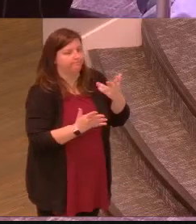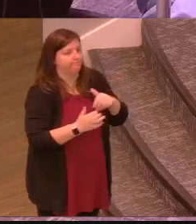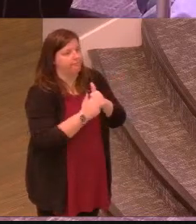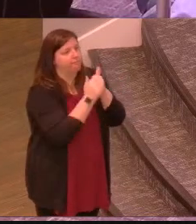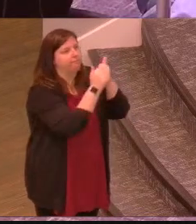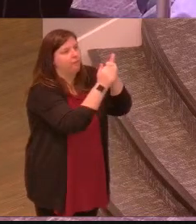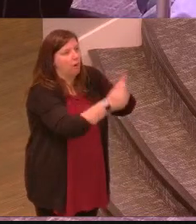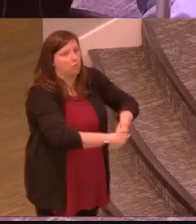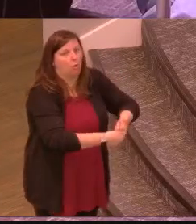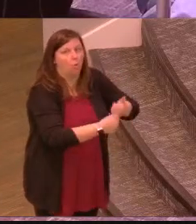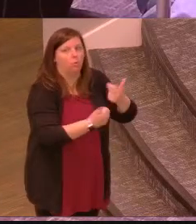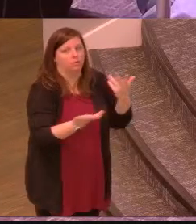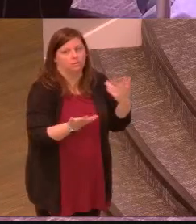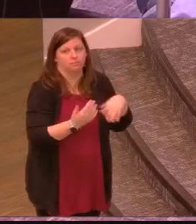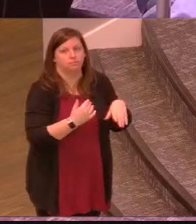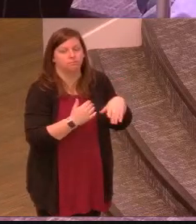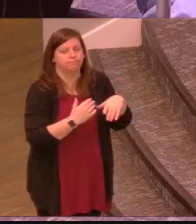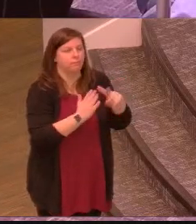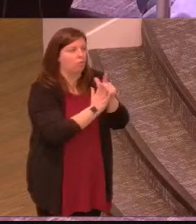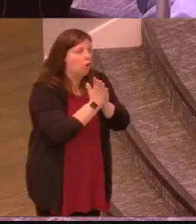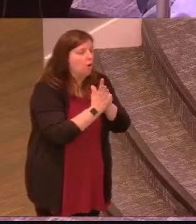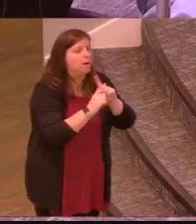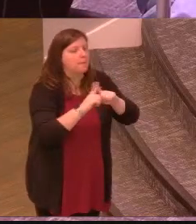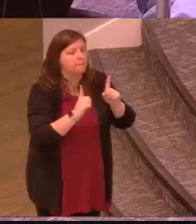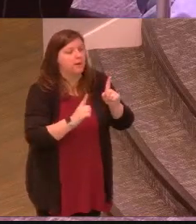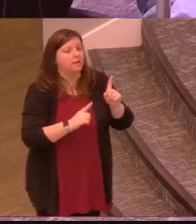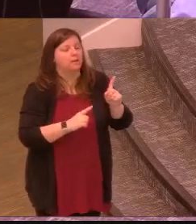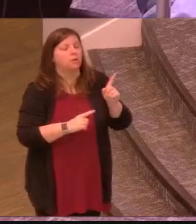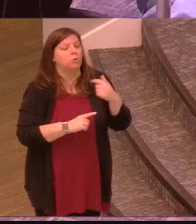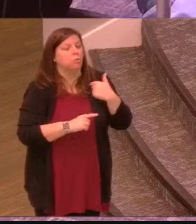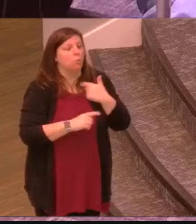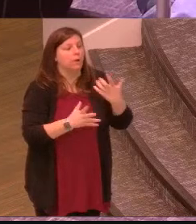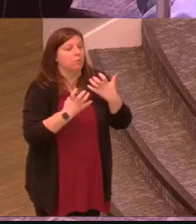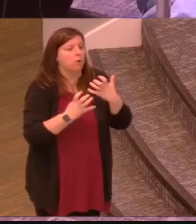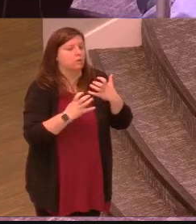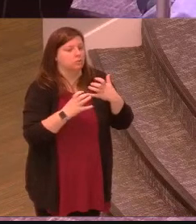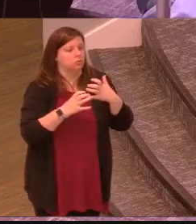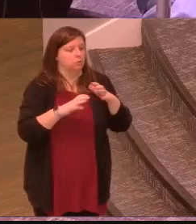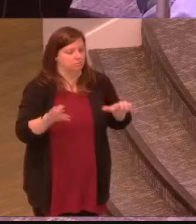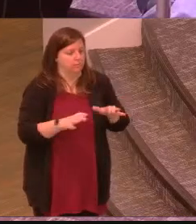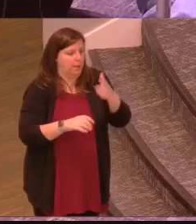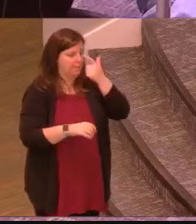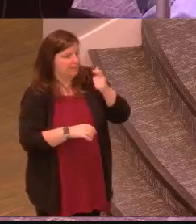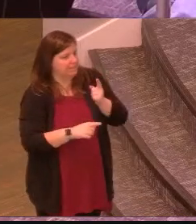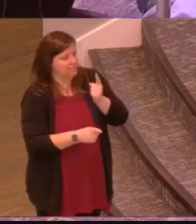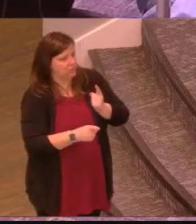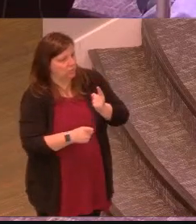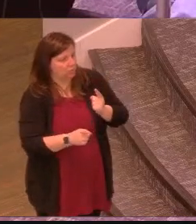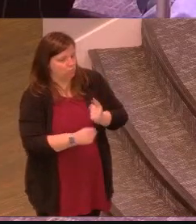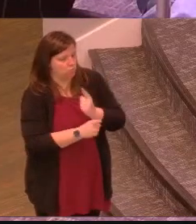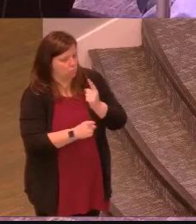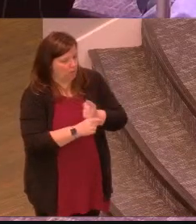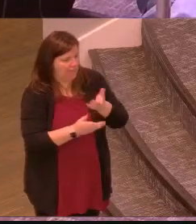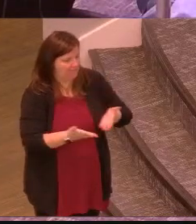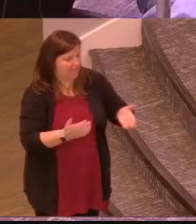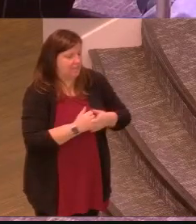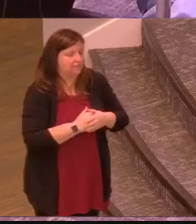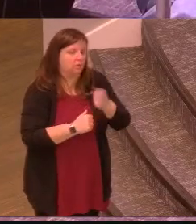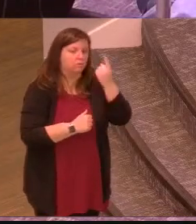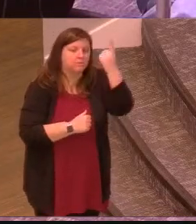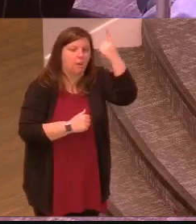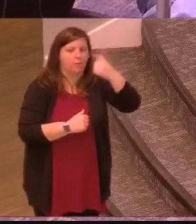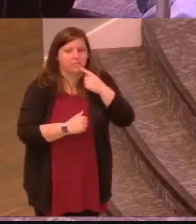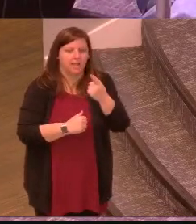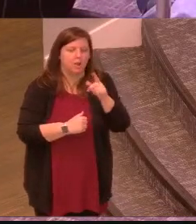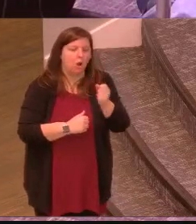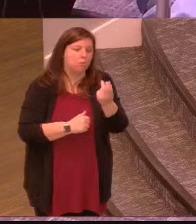can. And so even if someone out there said, well, $12.50 is a living wage, but is that right? And